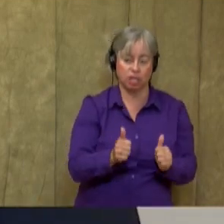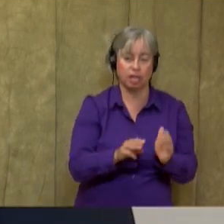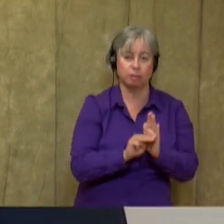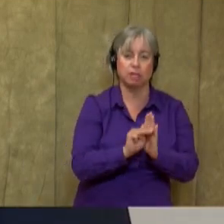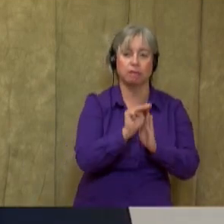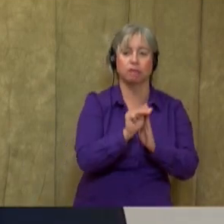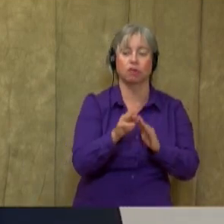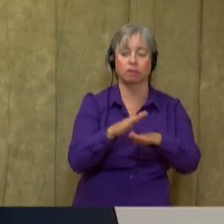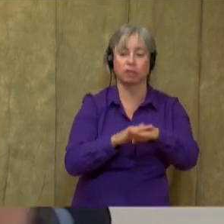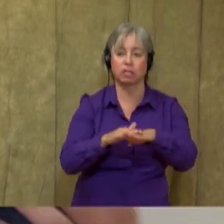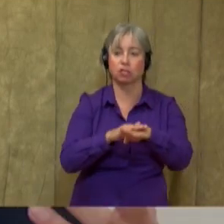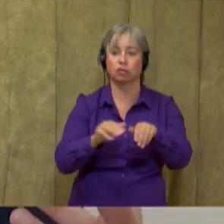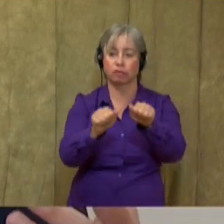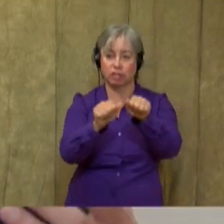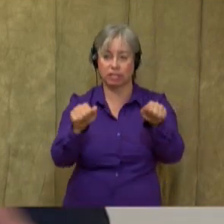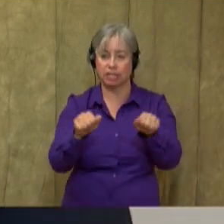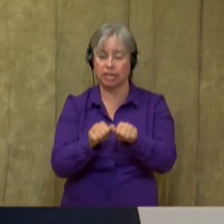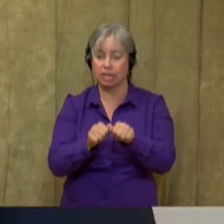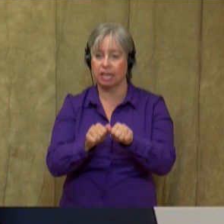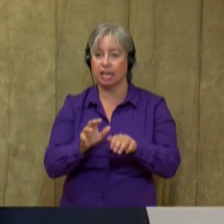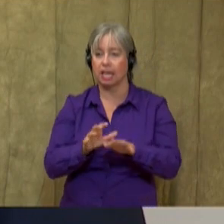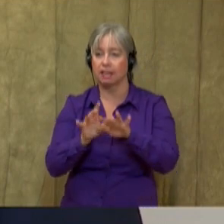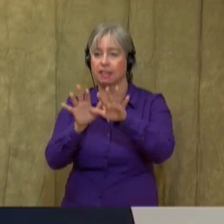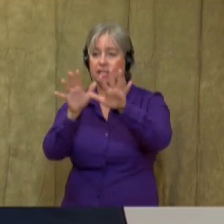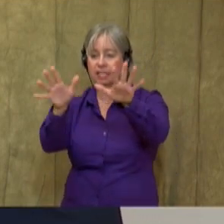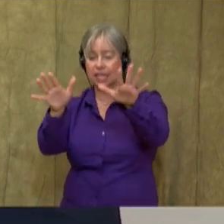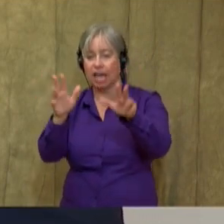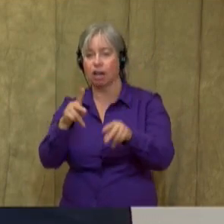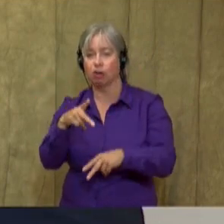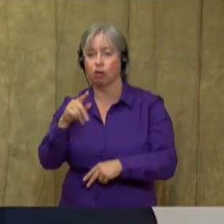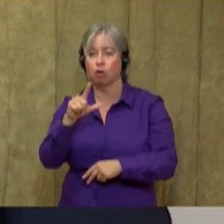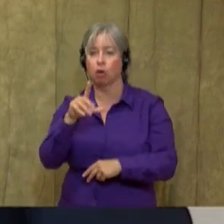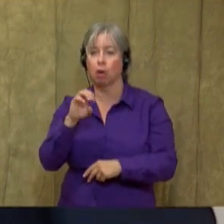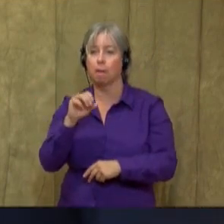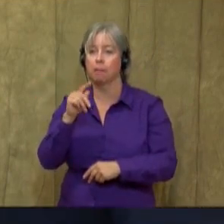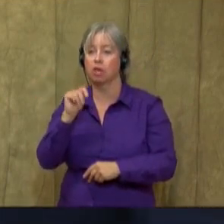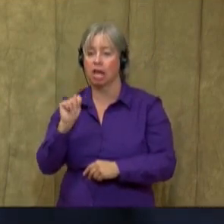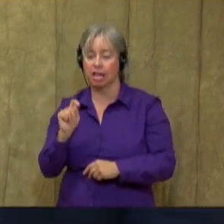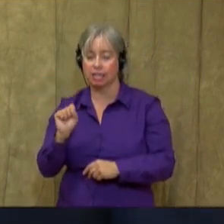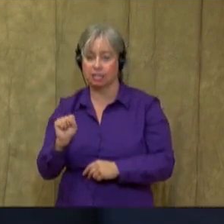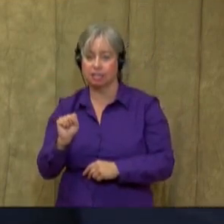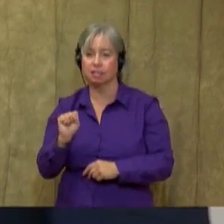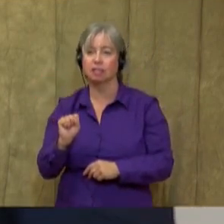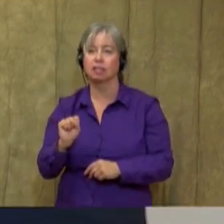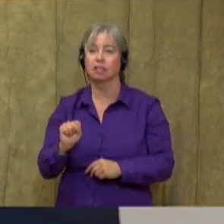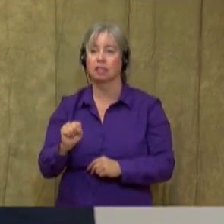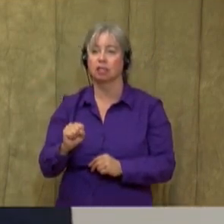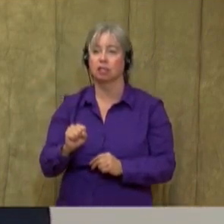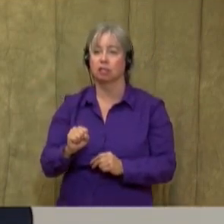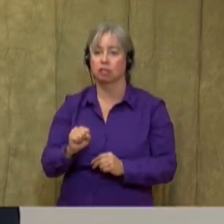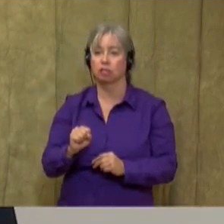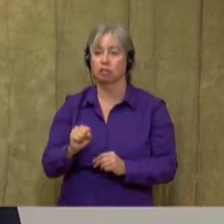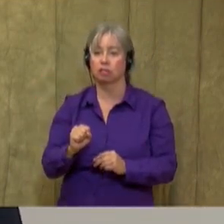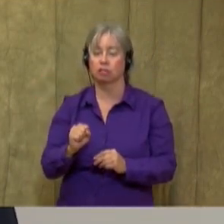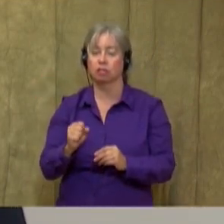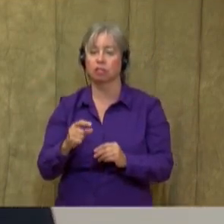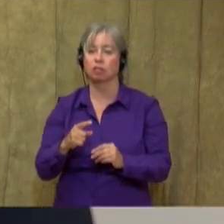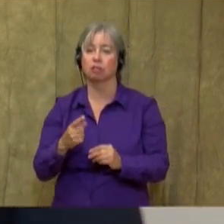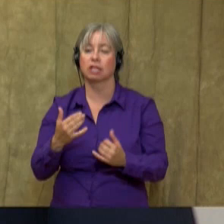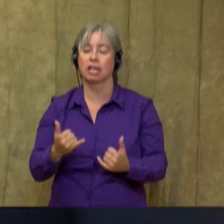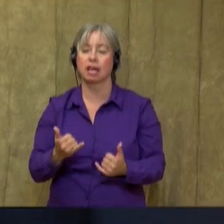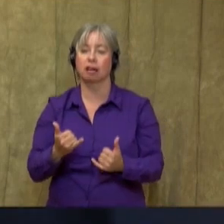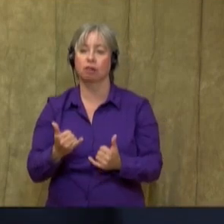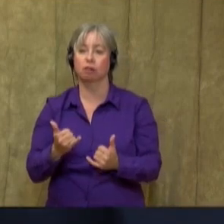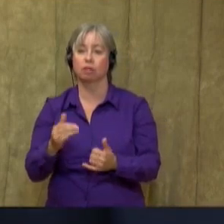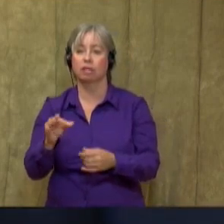surface area and the scatter plots that you kind of looked at last week, we're going to transition and look at functional relationships. So